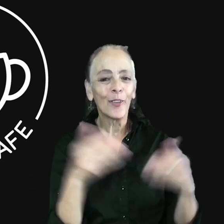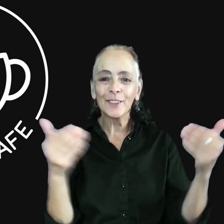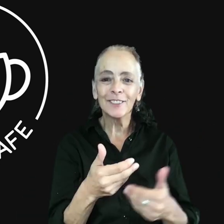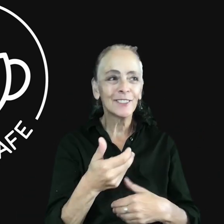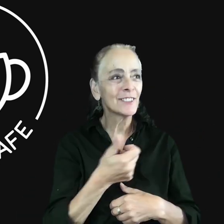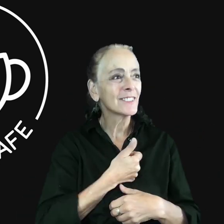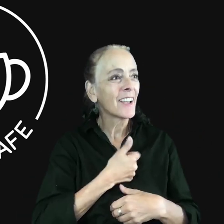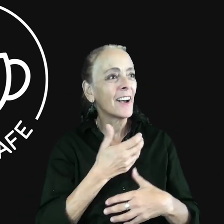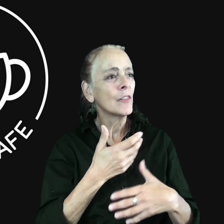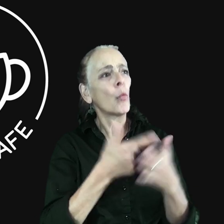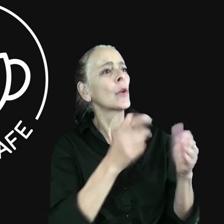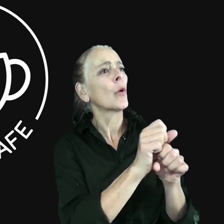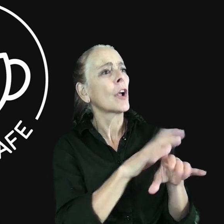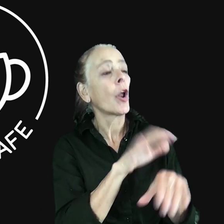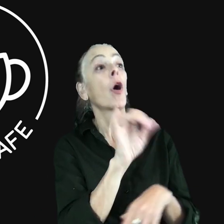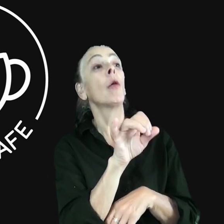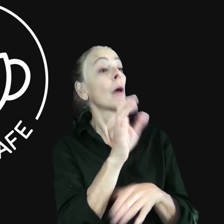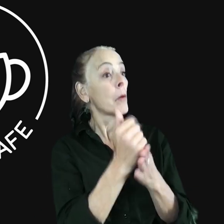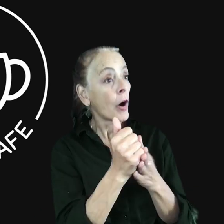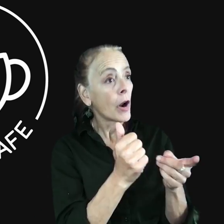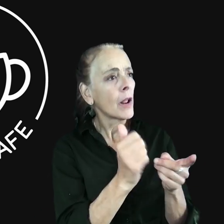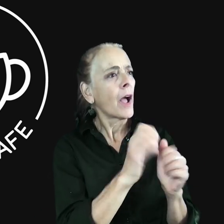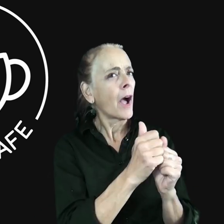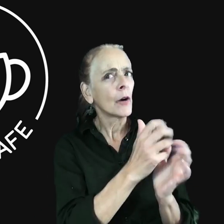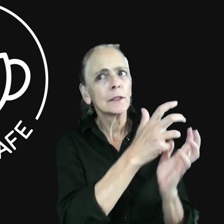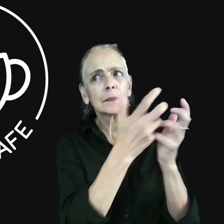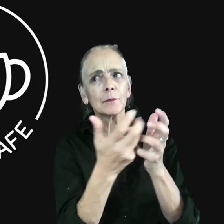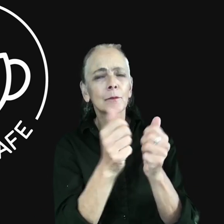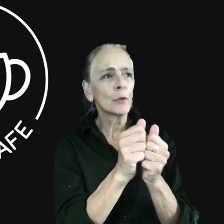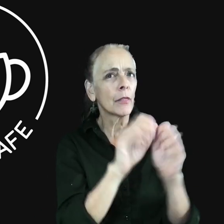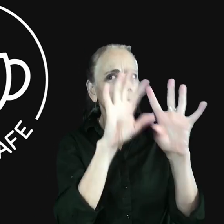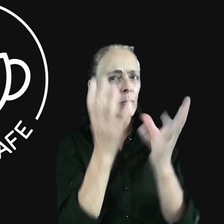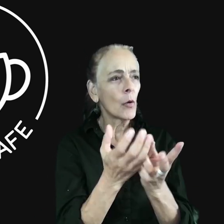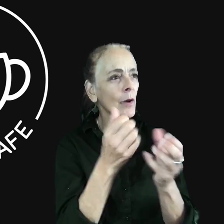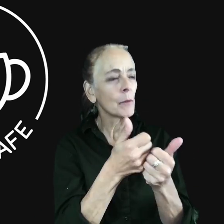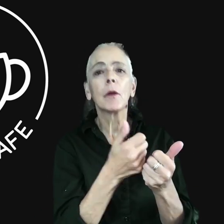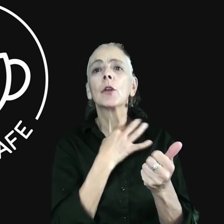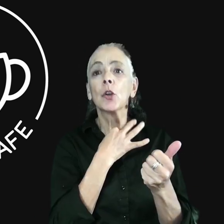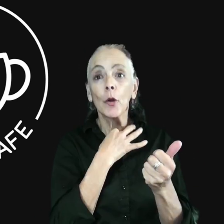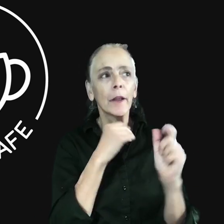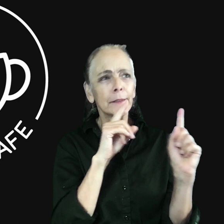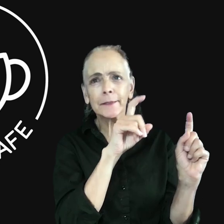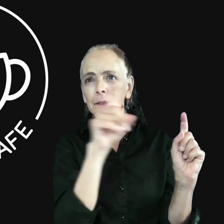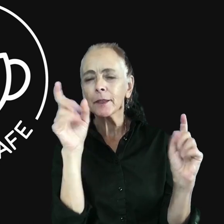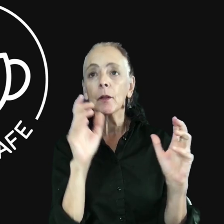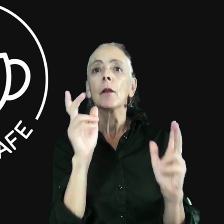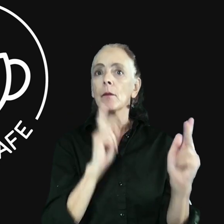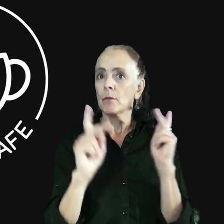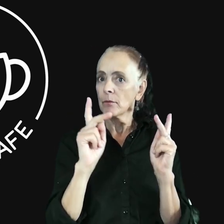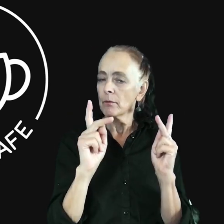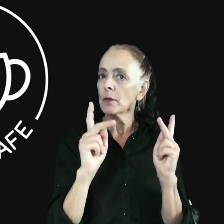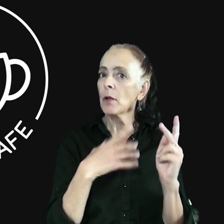what are you working on oh you're working on that part and how does that work with the game just just being curious you know people like it when